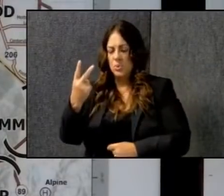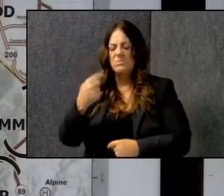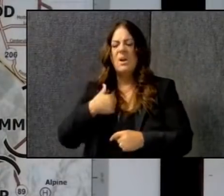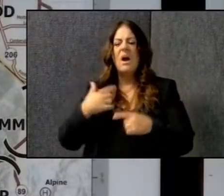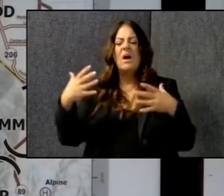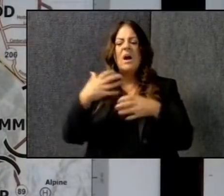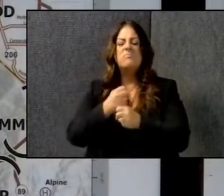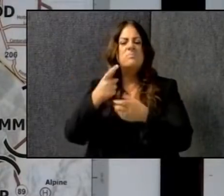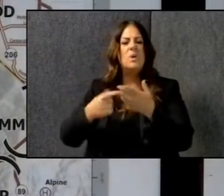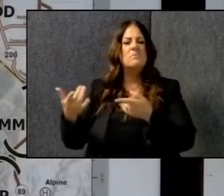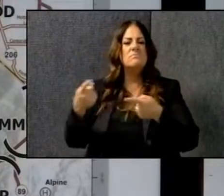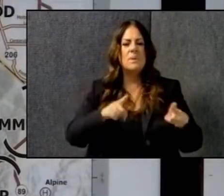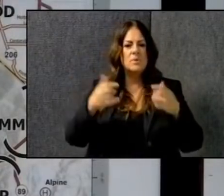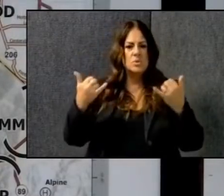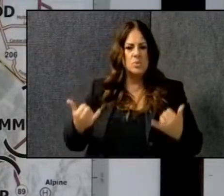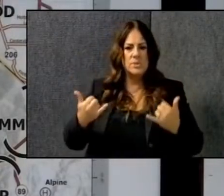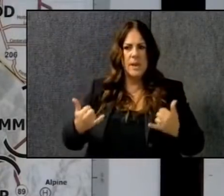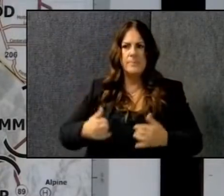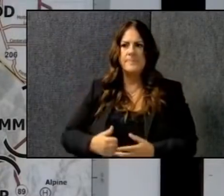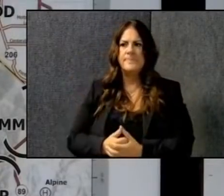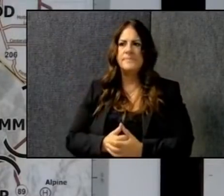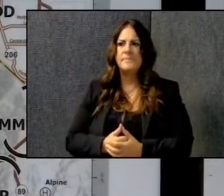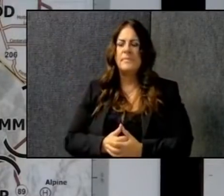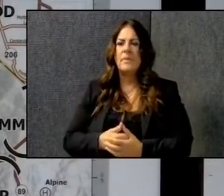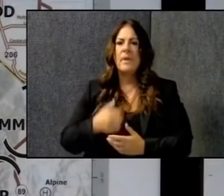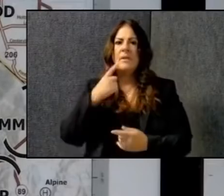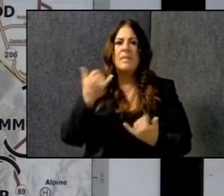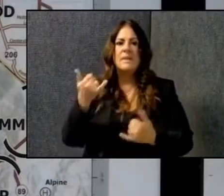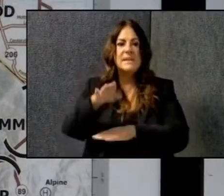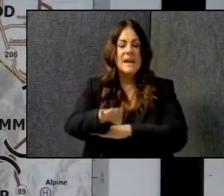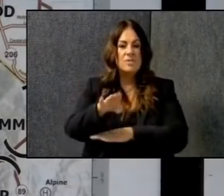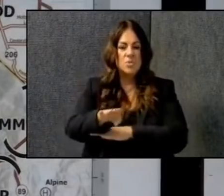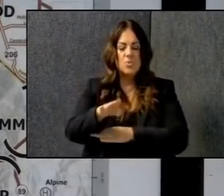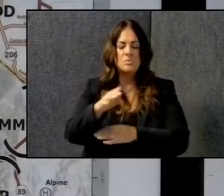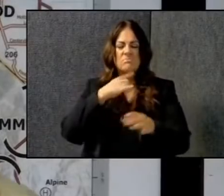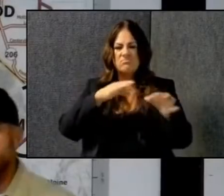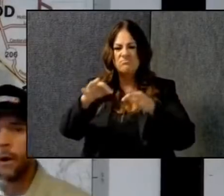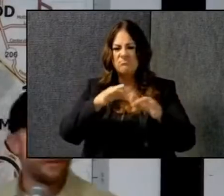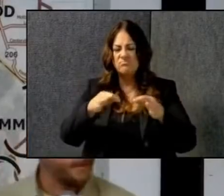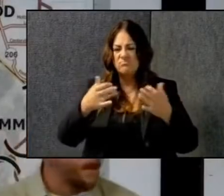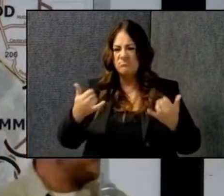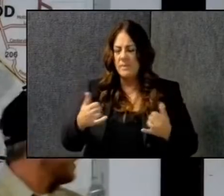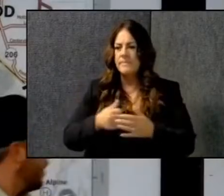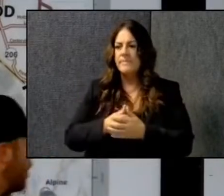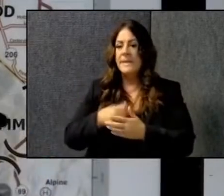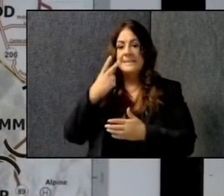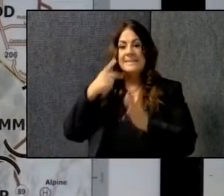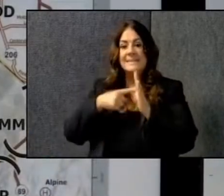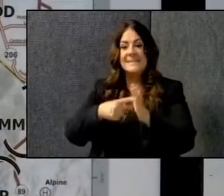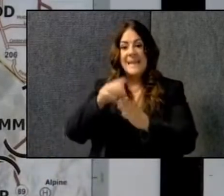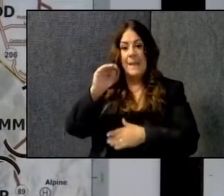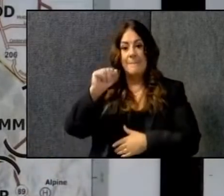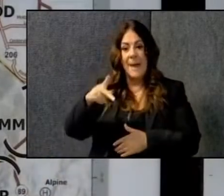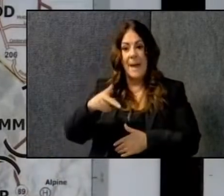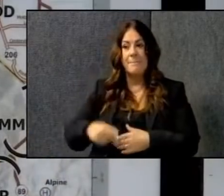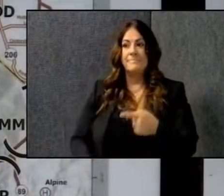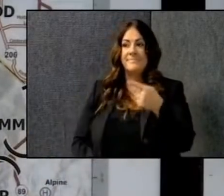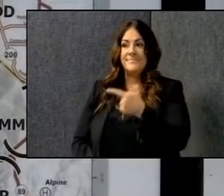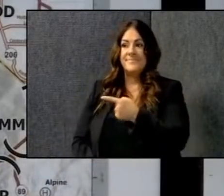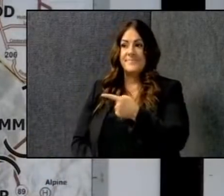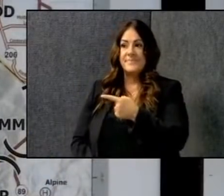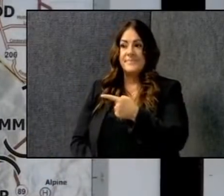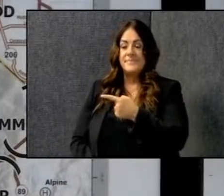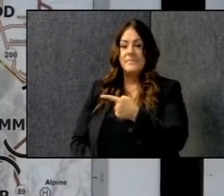going on today and where we're going into our operational period this afternoon and to tomorrow. So I'll start over here on the map over in the Kirkwood